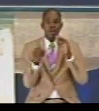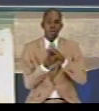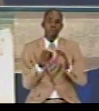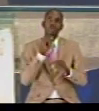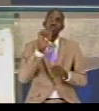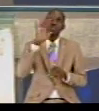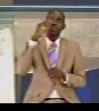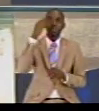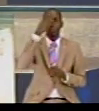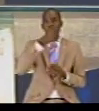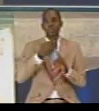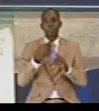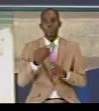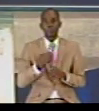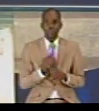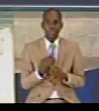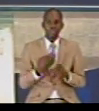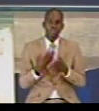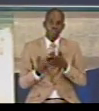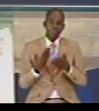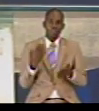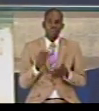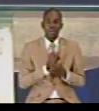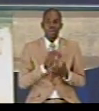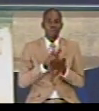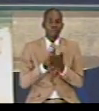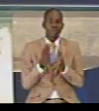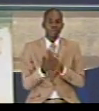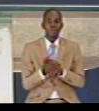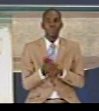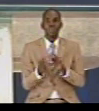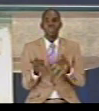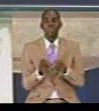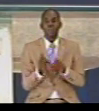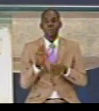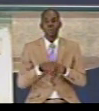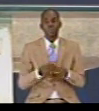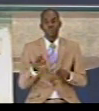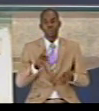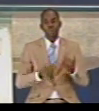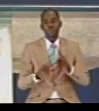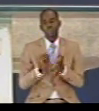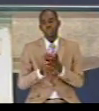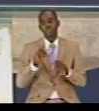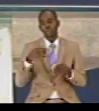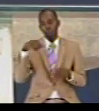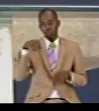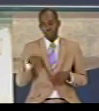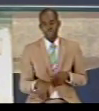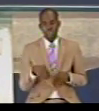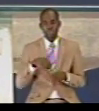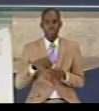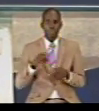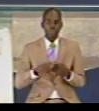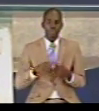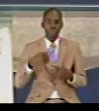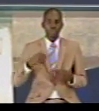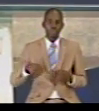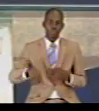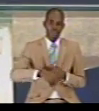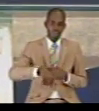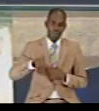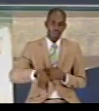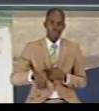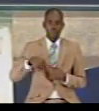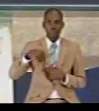me, lest I be like unto them that go down into the pit. Cause me to